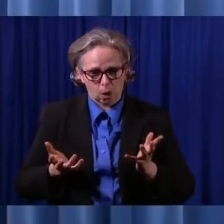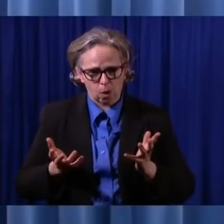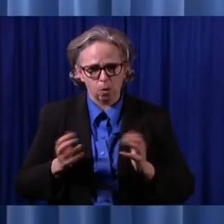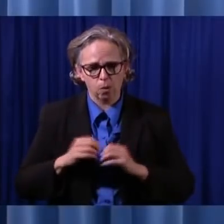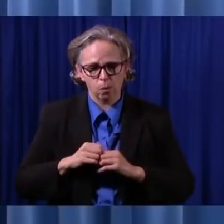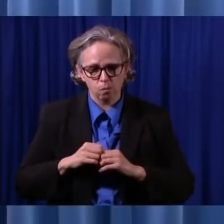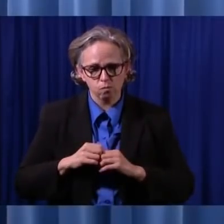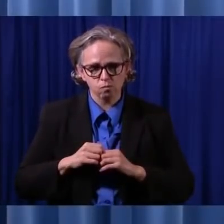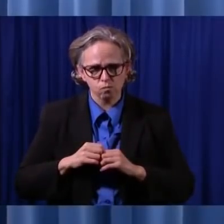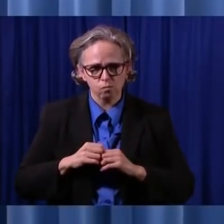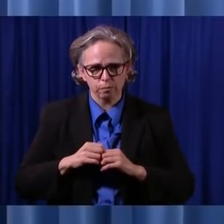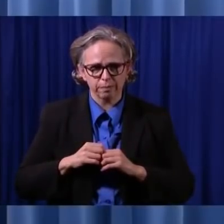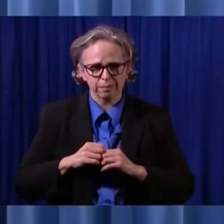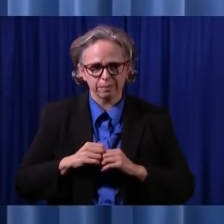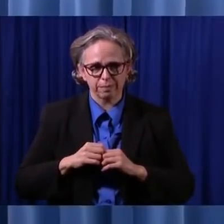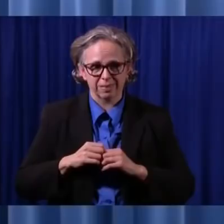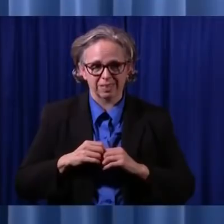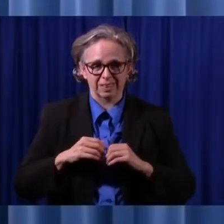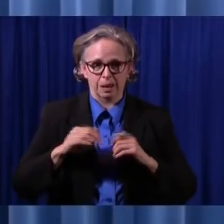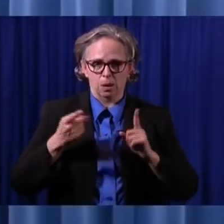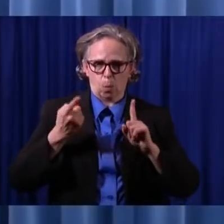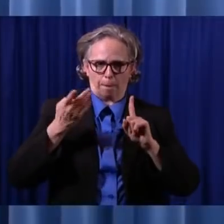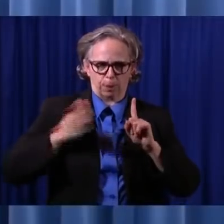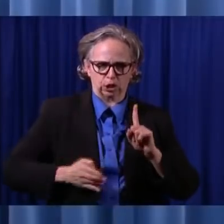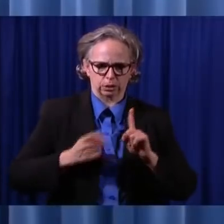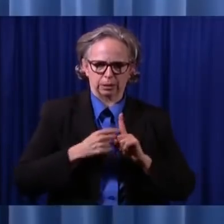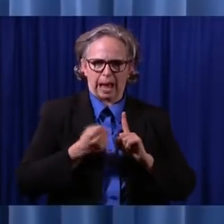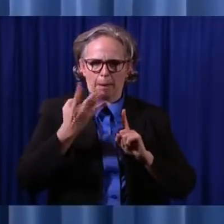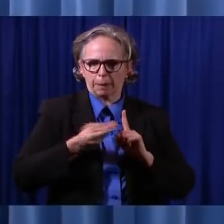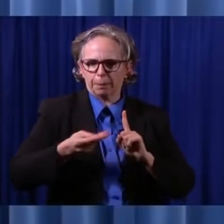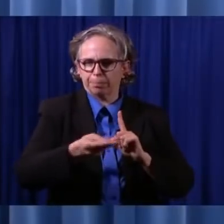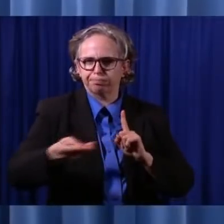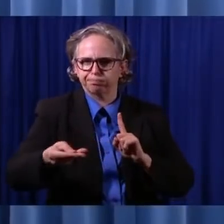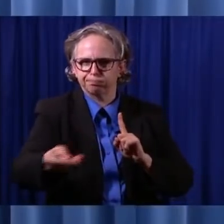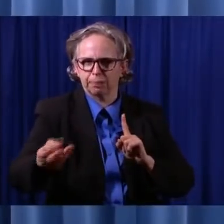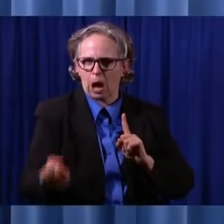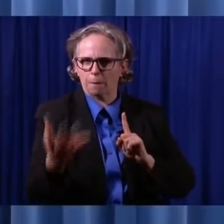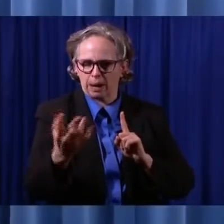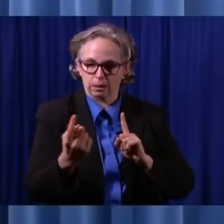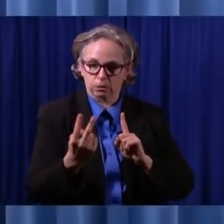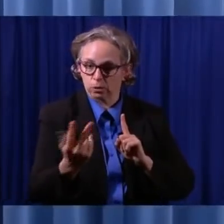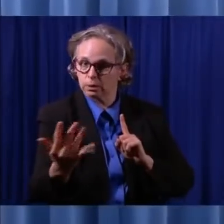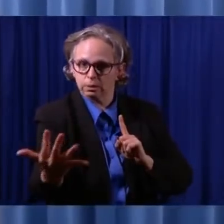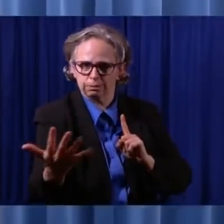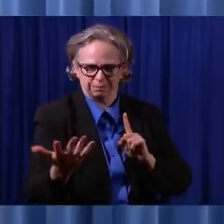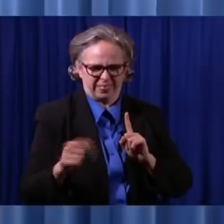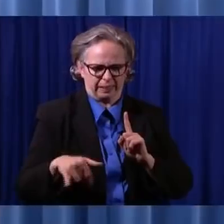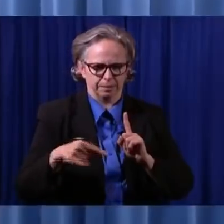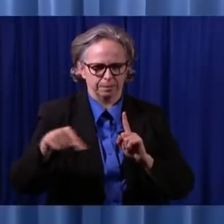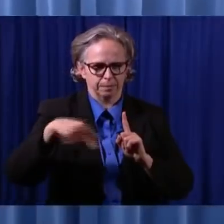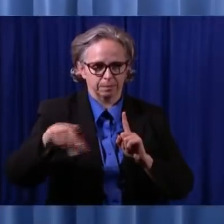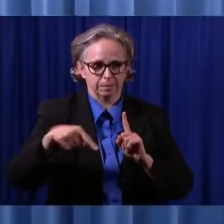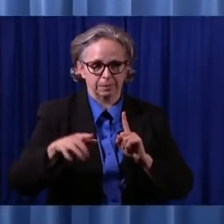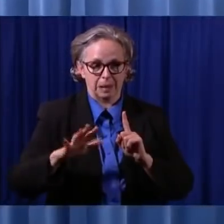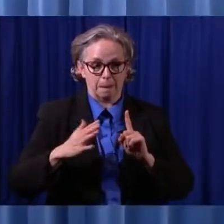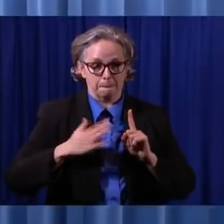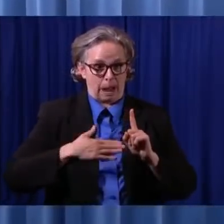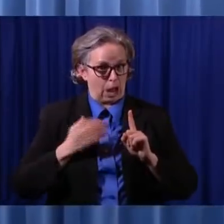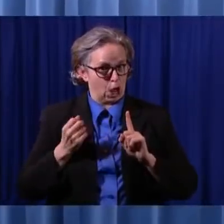basically, it's how many people that person would infect. So my understanding is